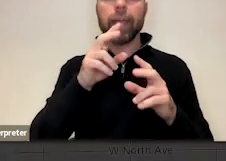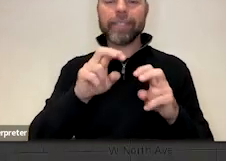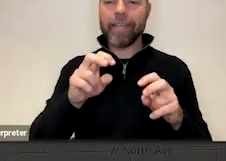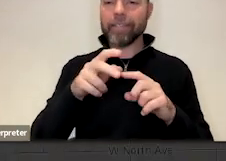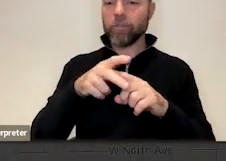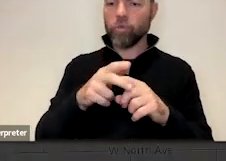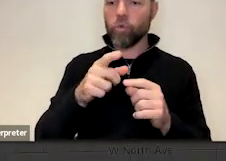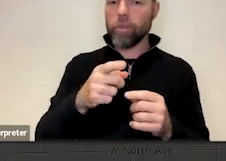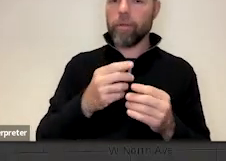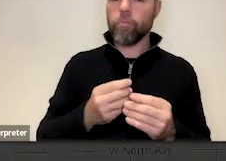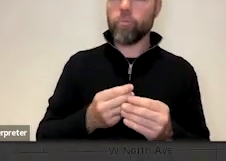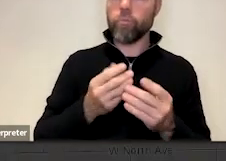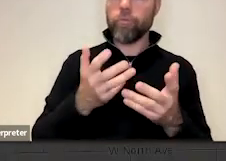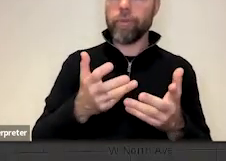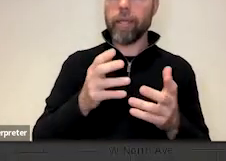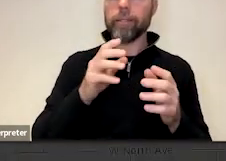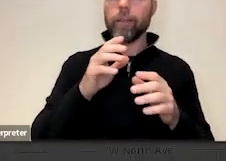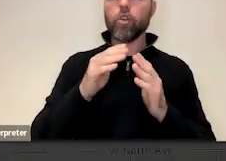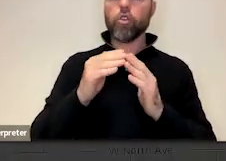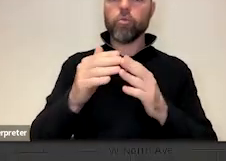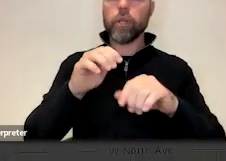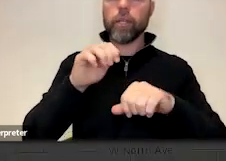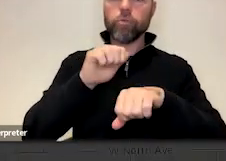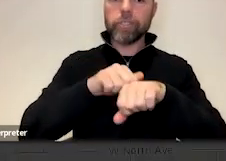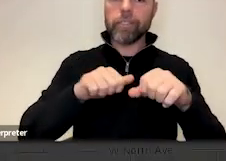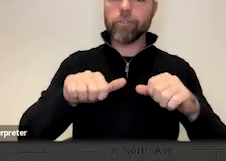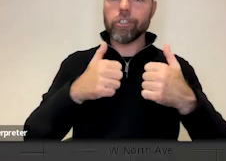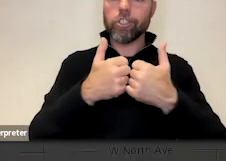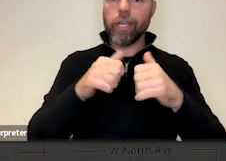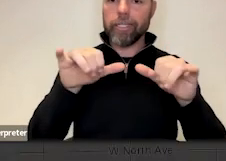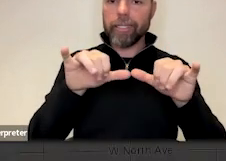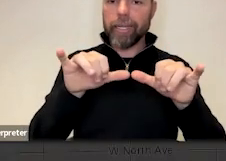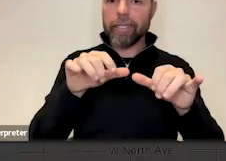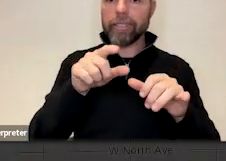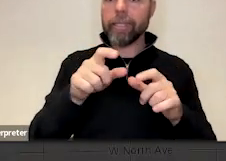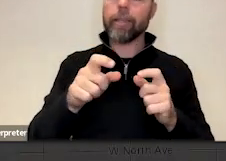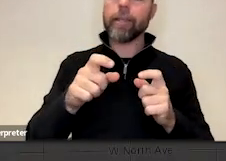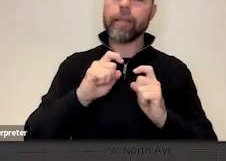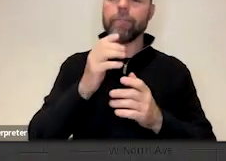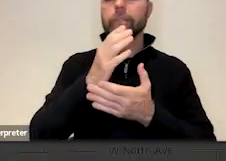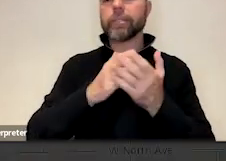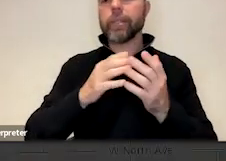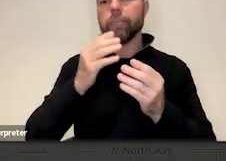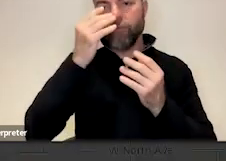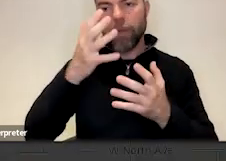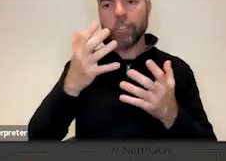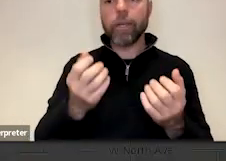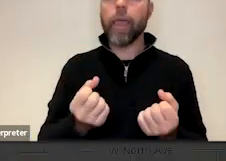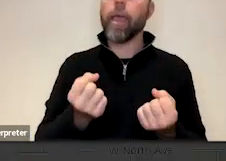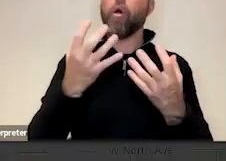tool offers this Community Resilience Challenges Index, which gives us some context on how